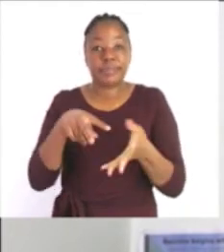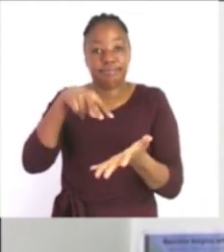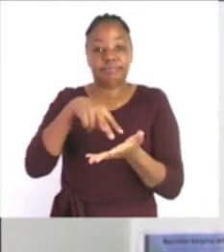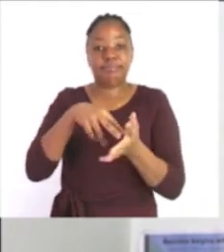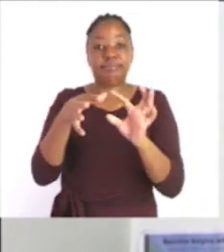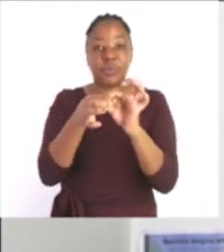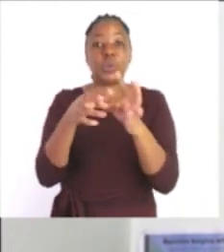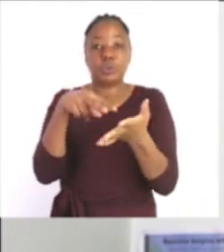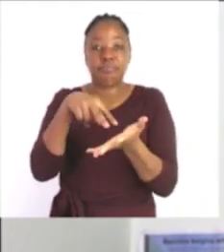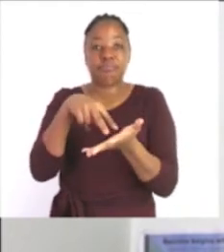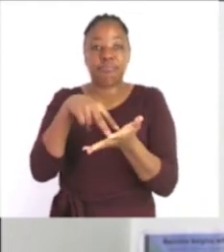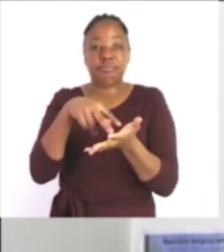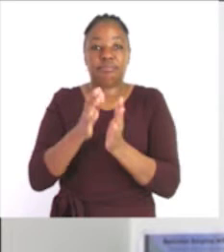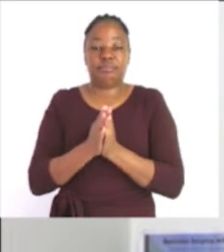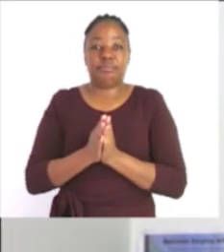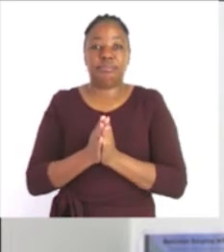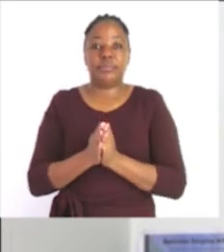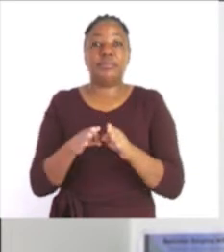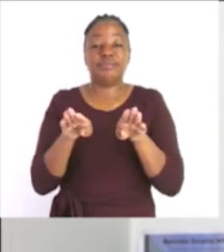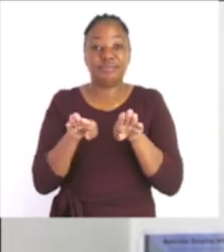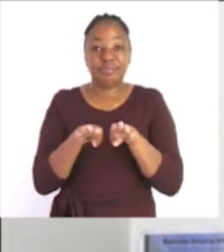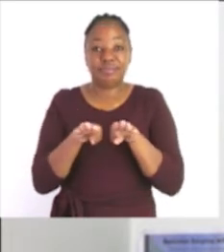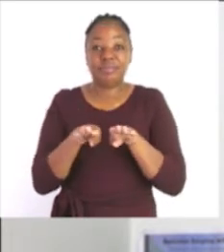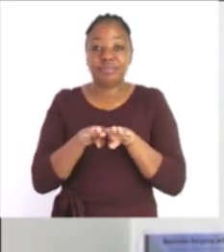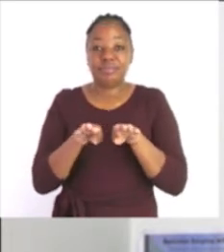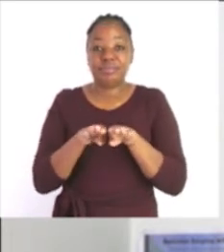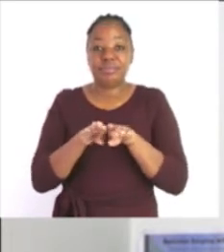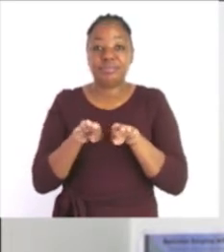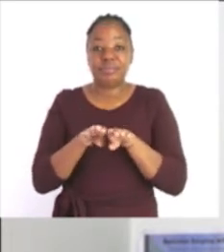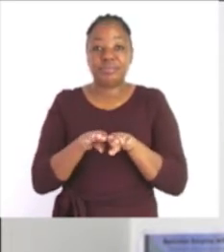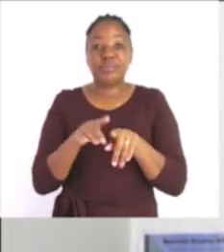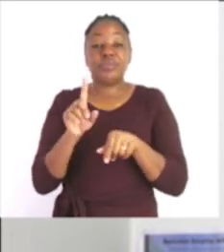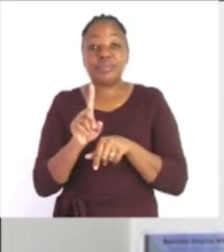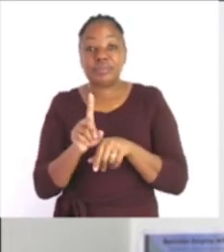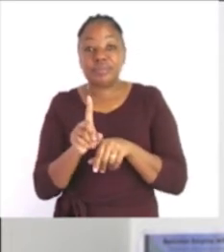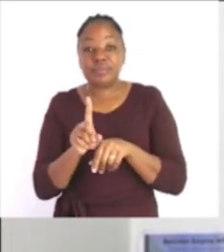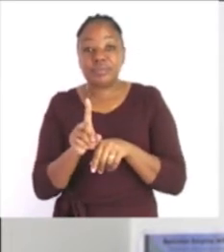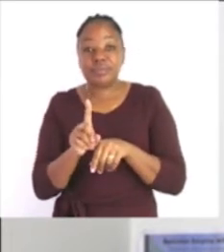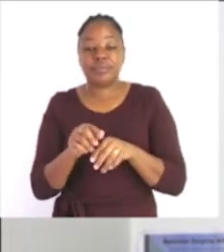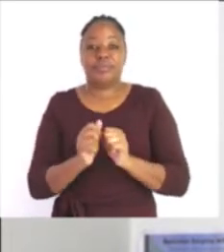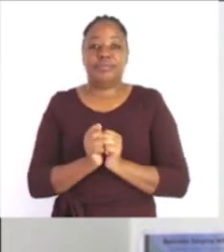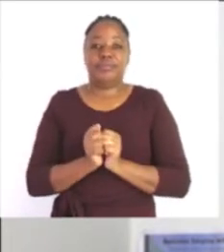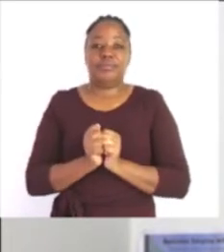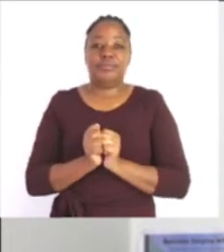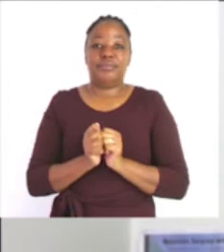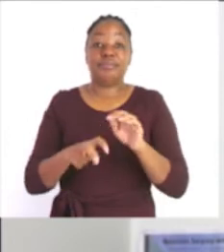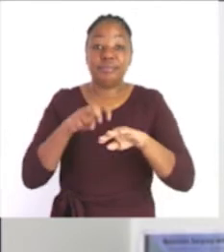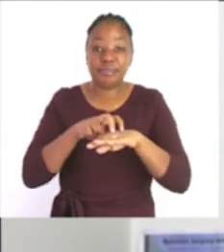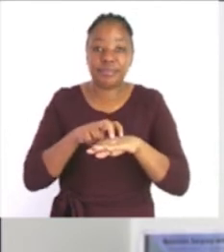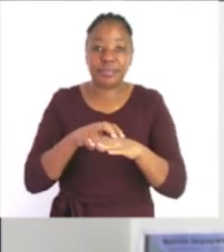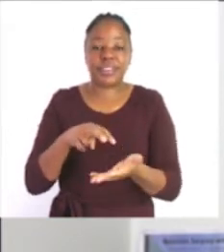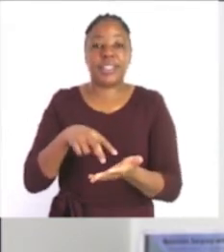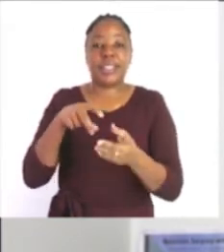you're going to do the action I say. Are we ready? The first action is